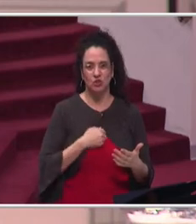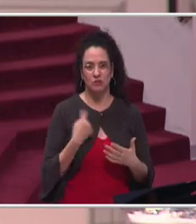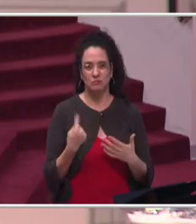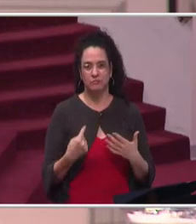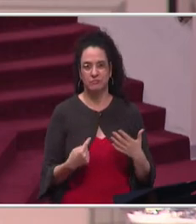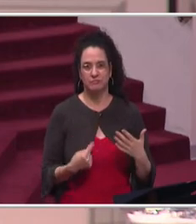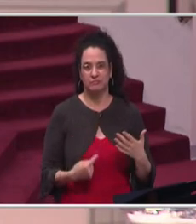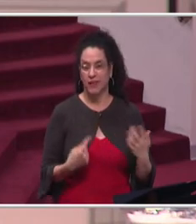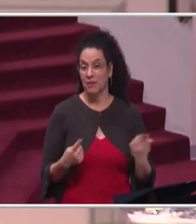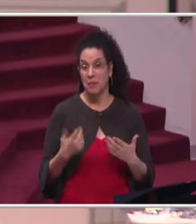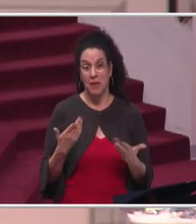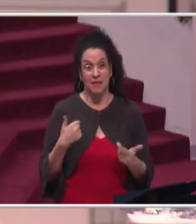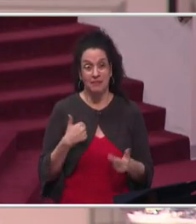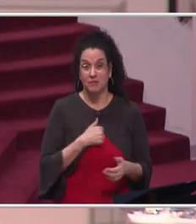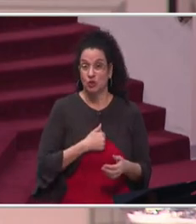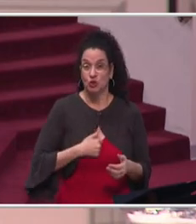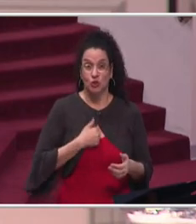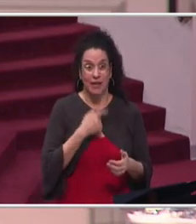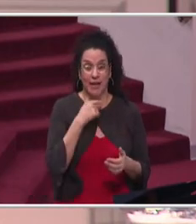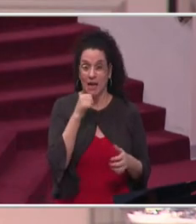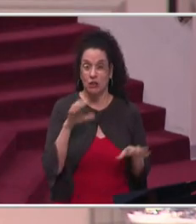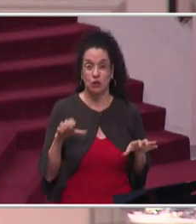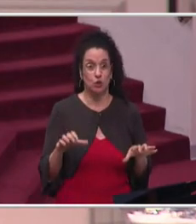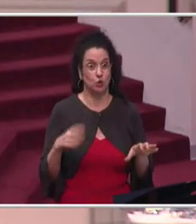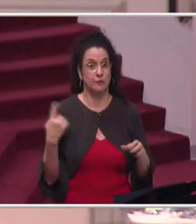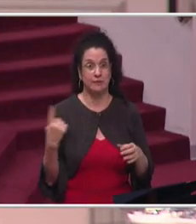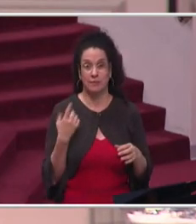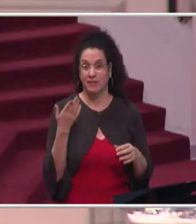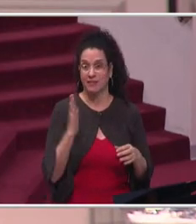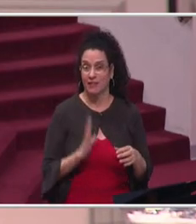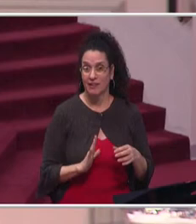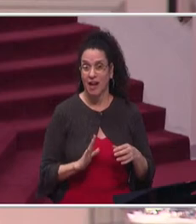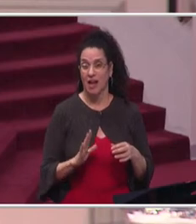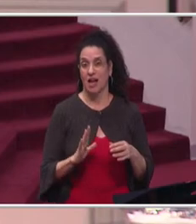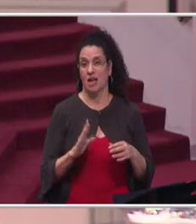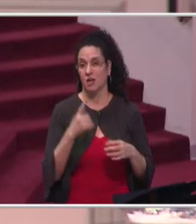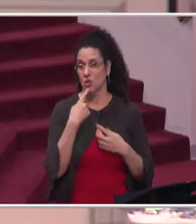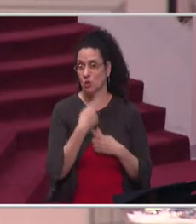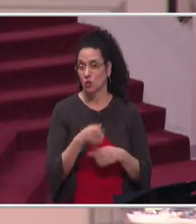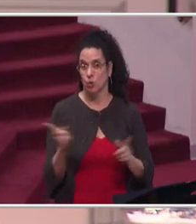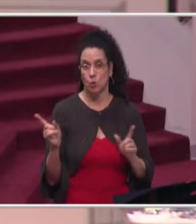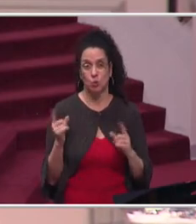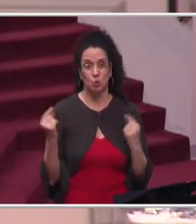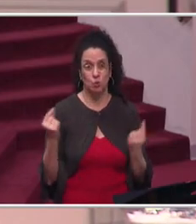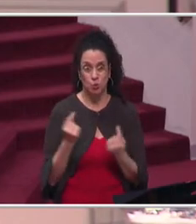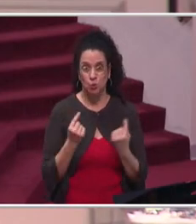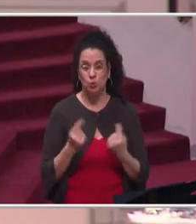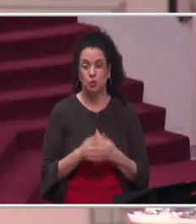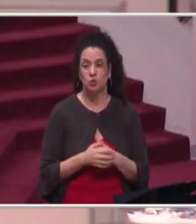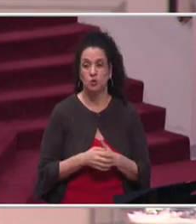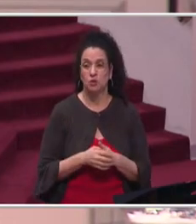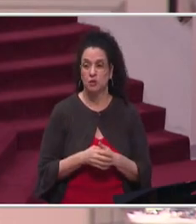you didn't do something that God told you you needed to do.